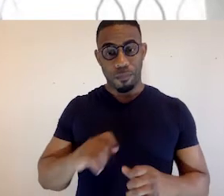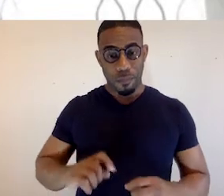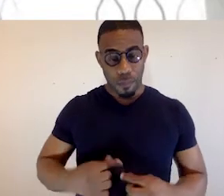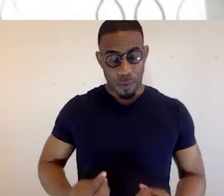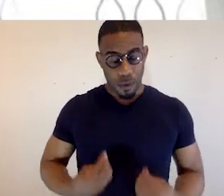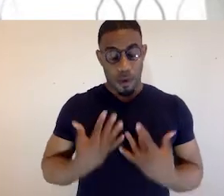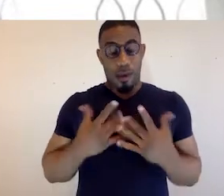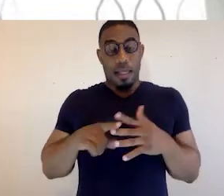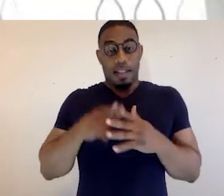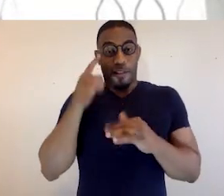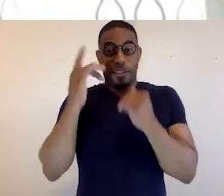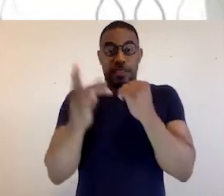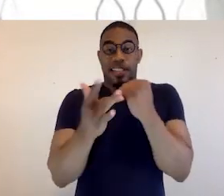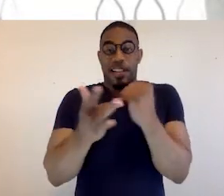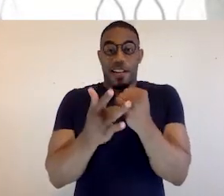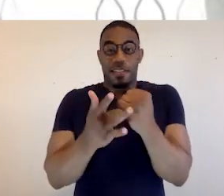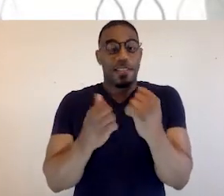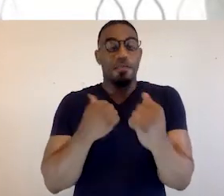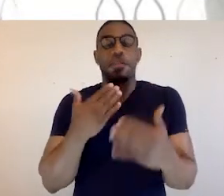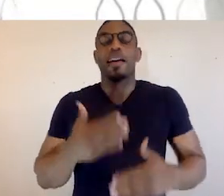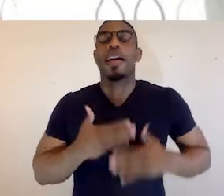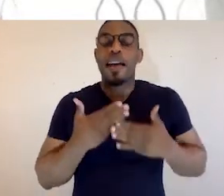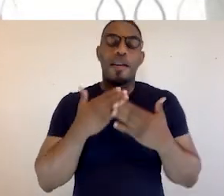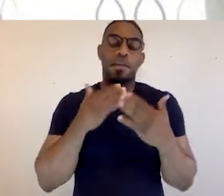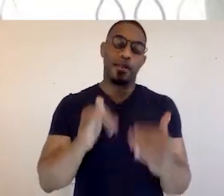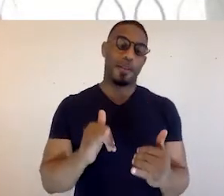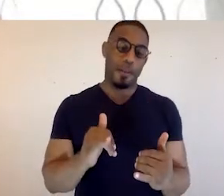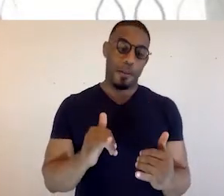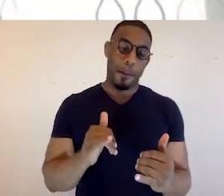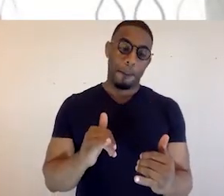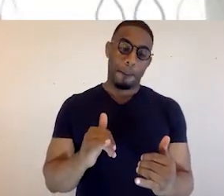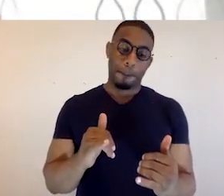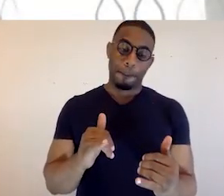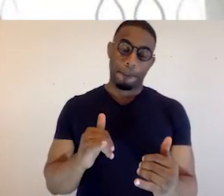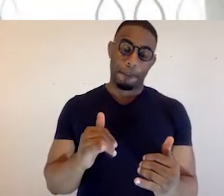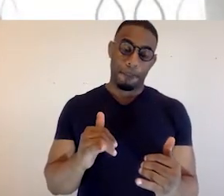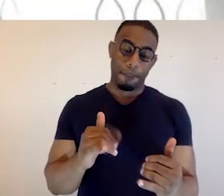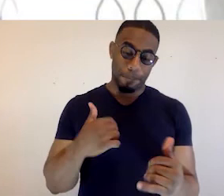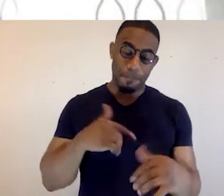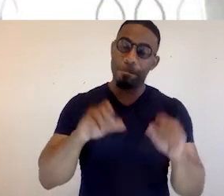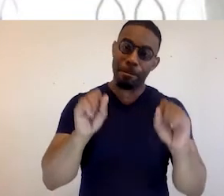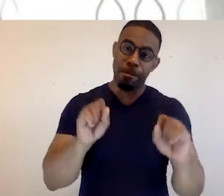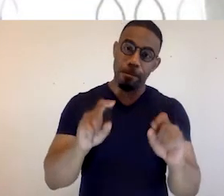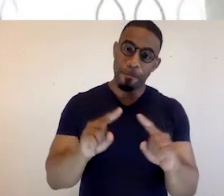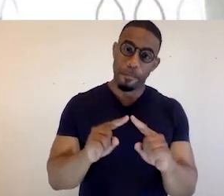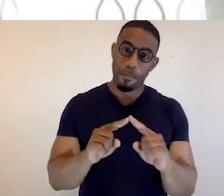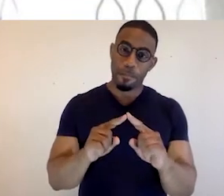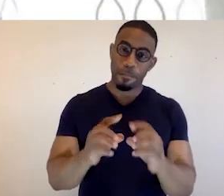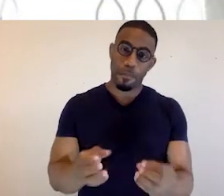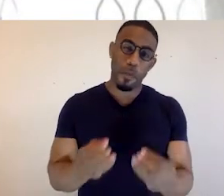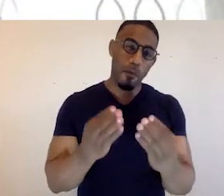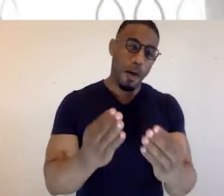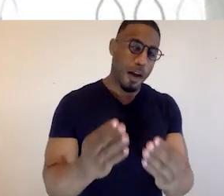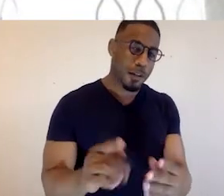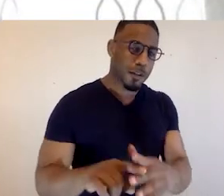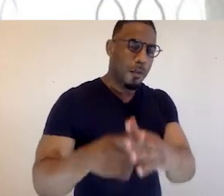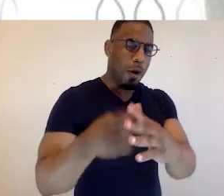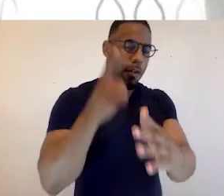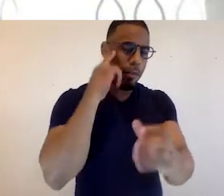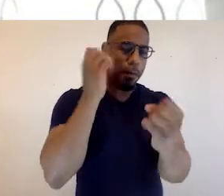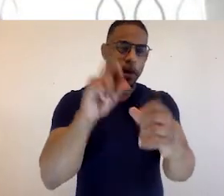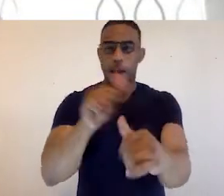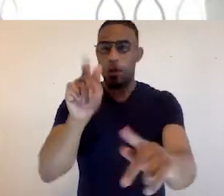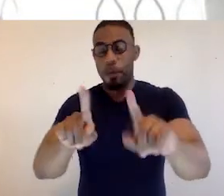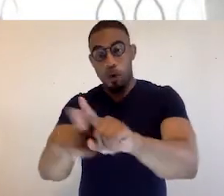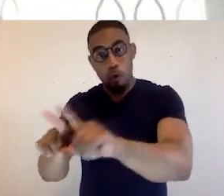for technology, and I'm so happy that um, we're able to provide a spark for so many other